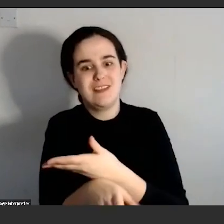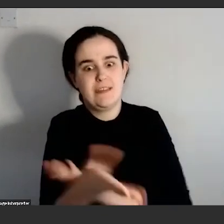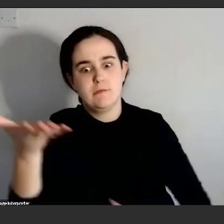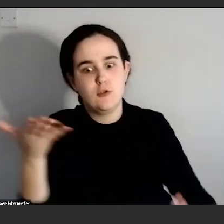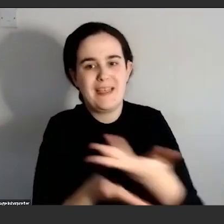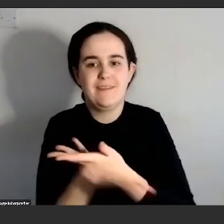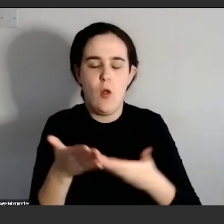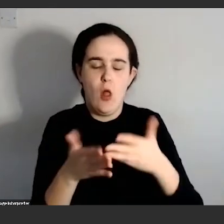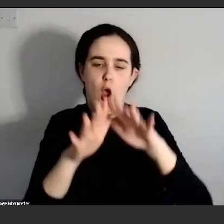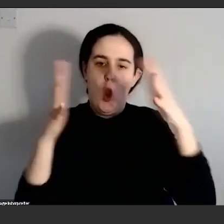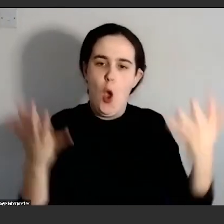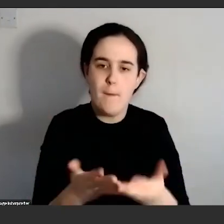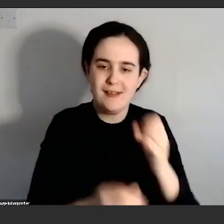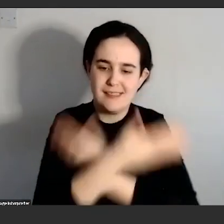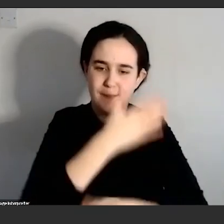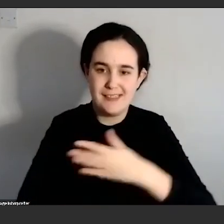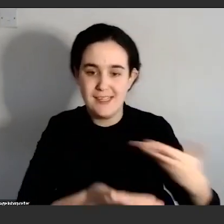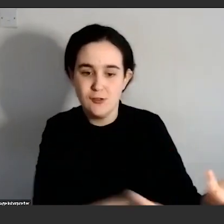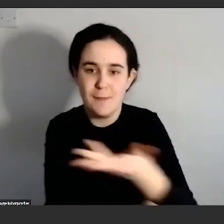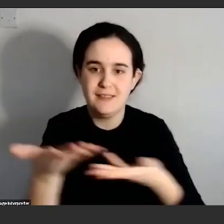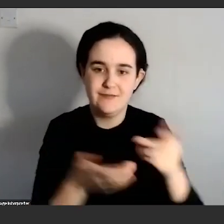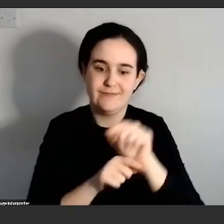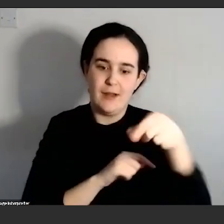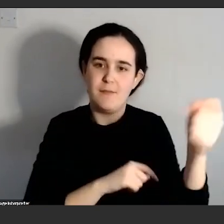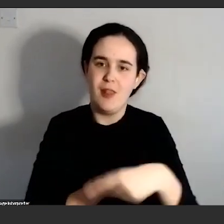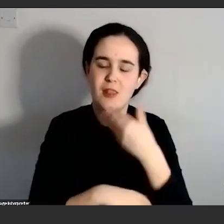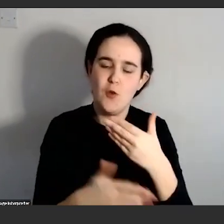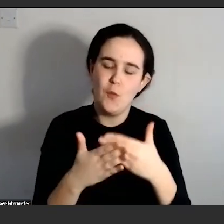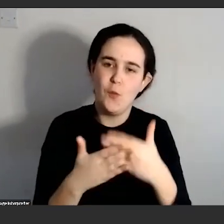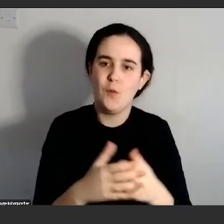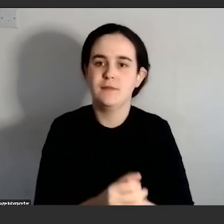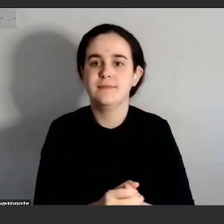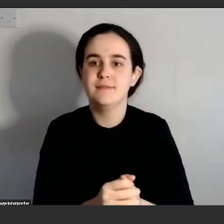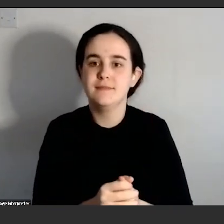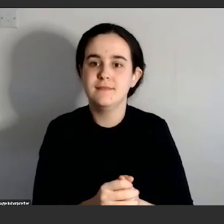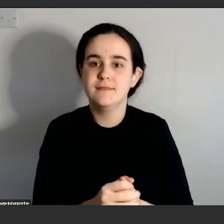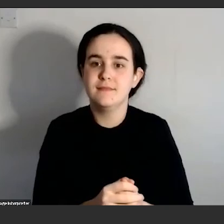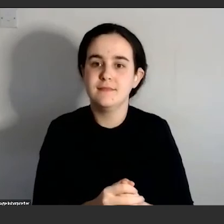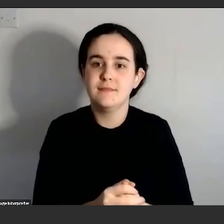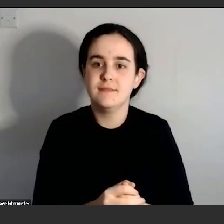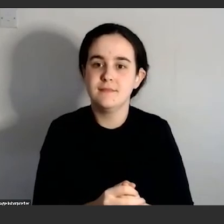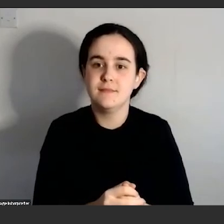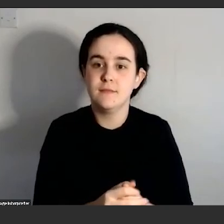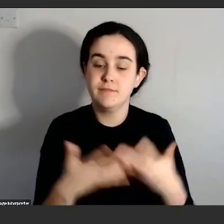meeting, making notes, and you're going to wrap us up beautifully. Over to you.